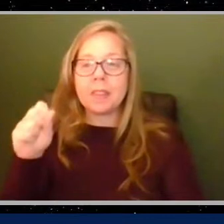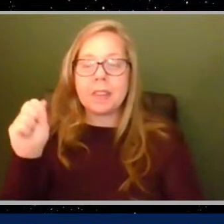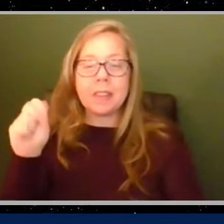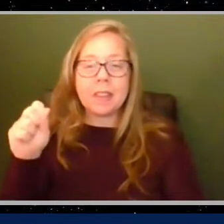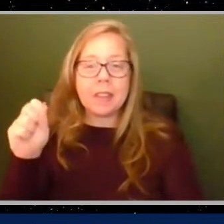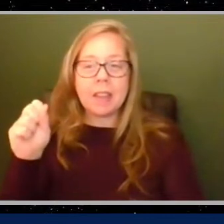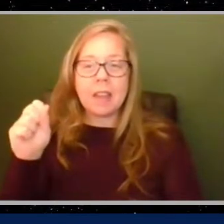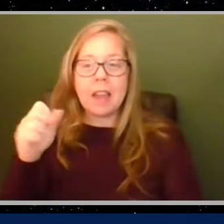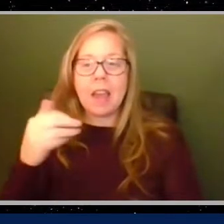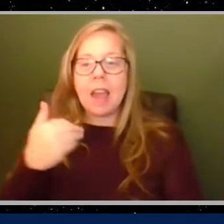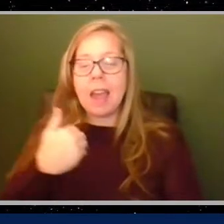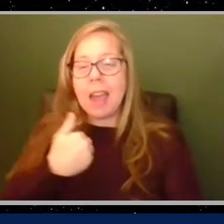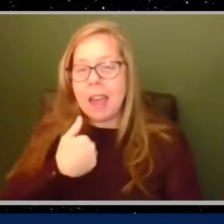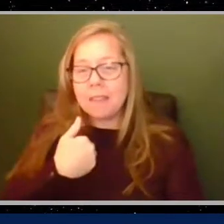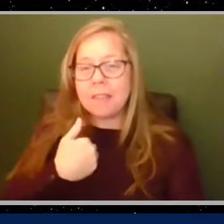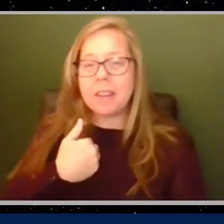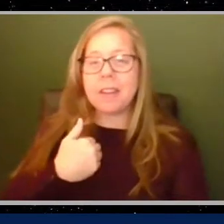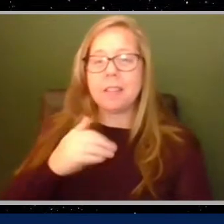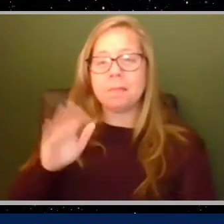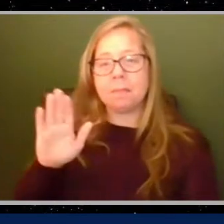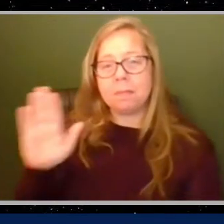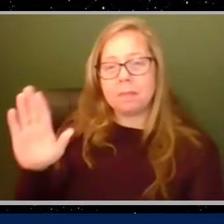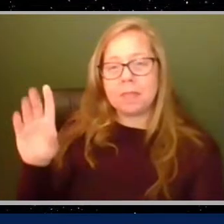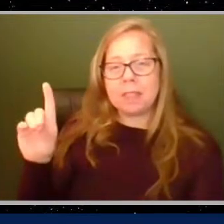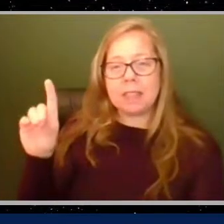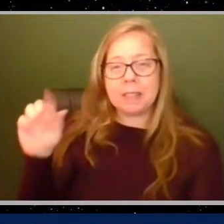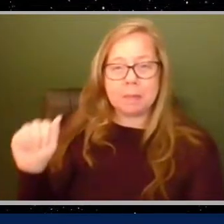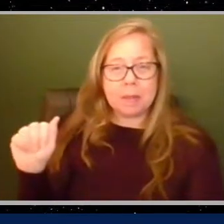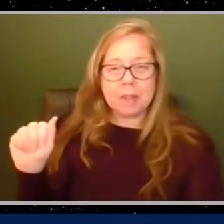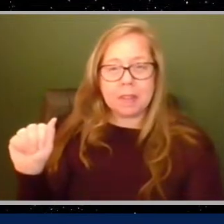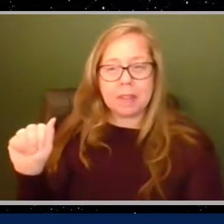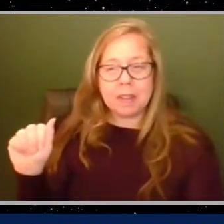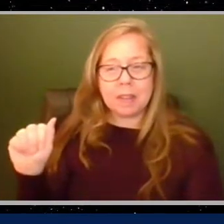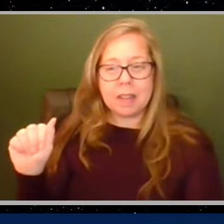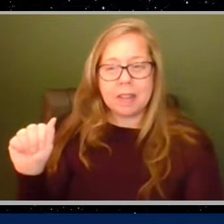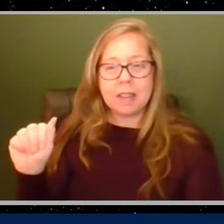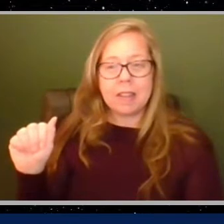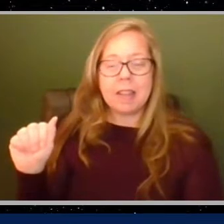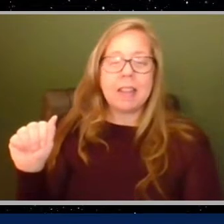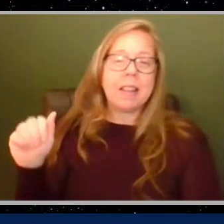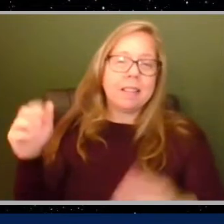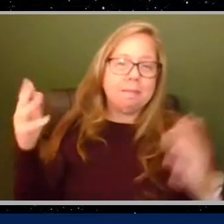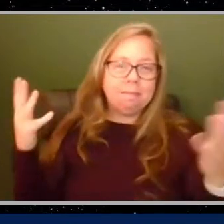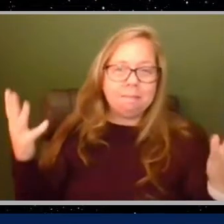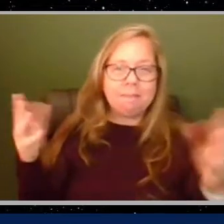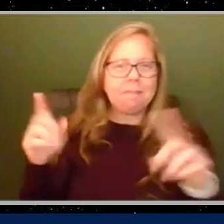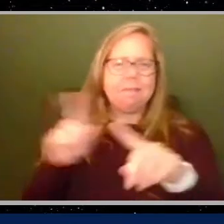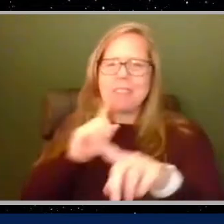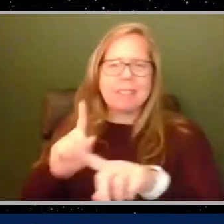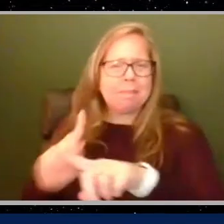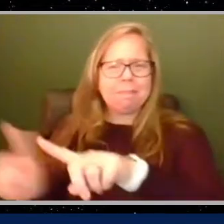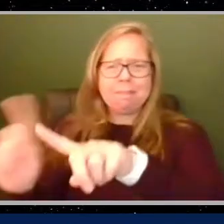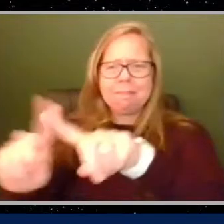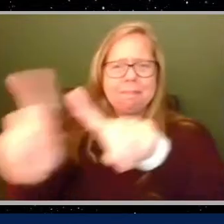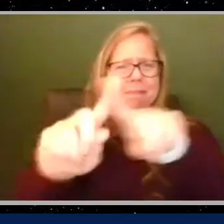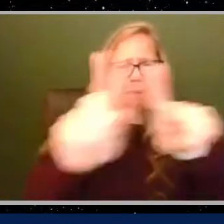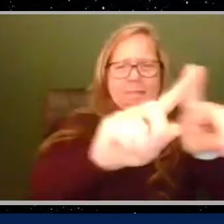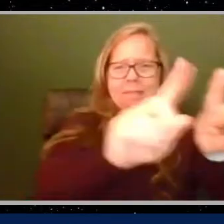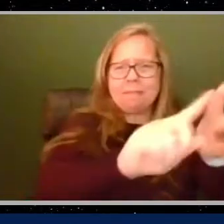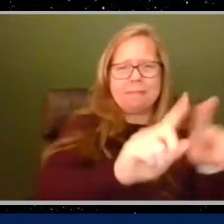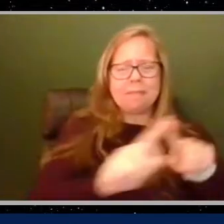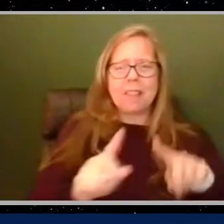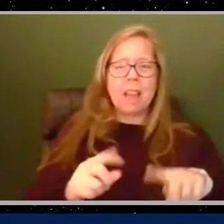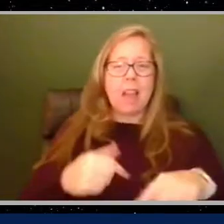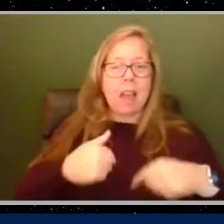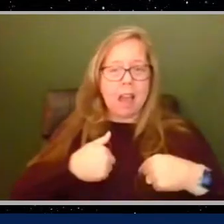having one type of disability is not a monolithic, experience. That, I myself